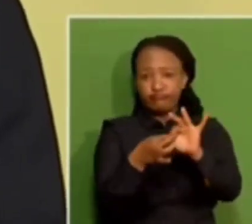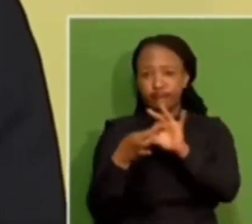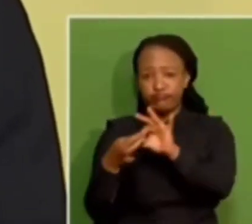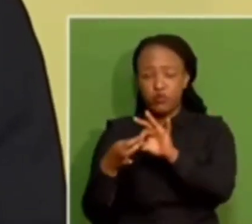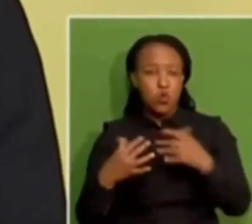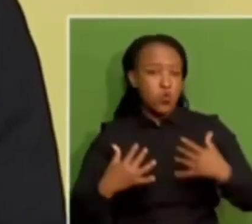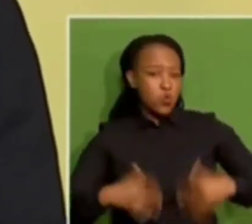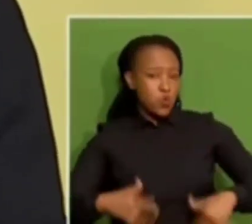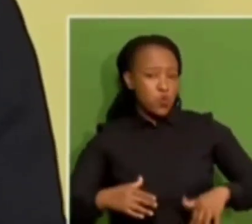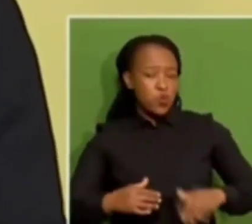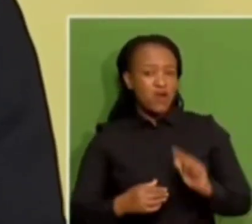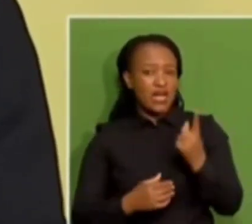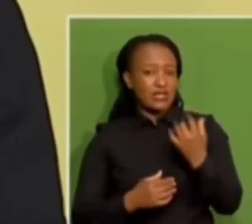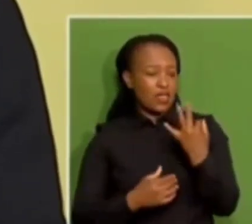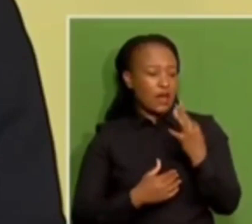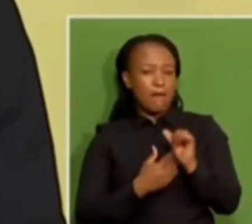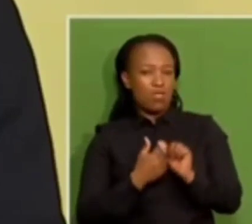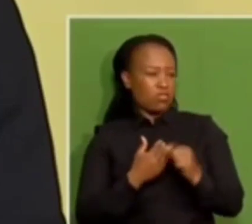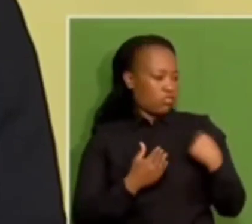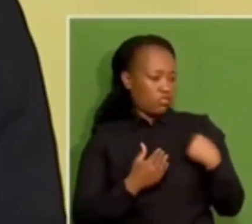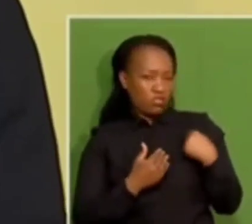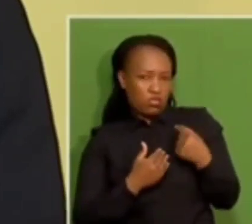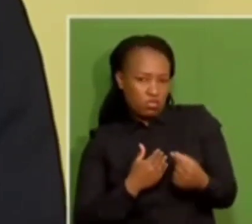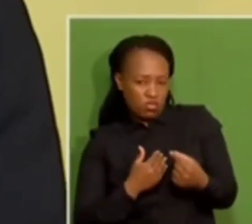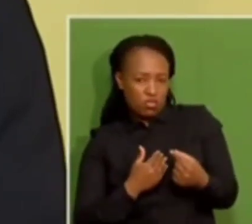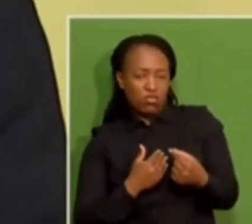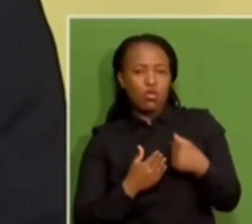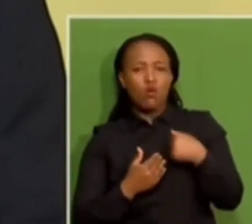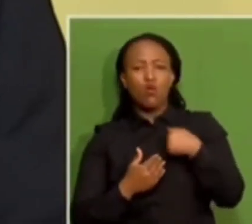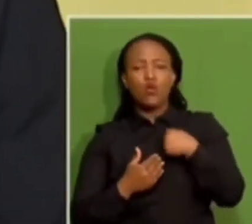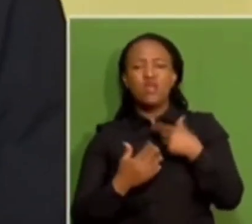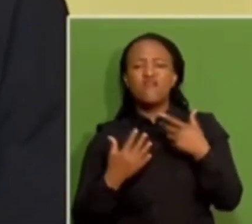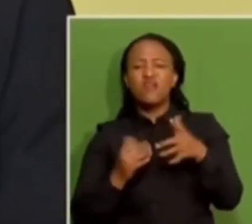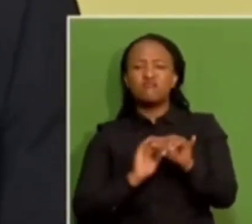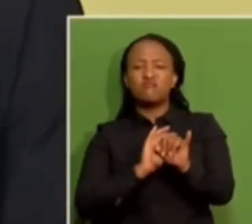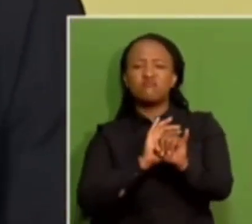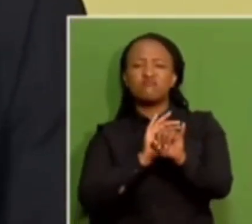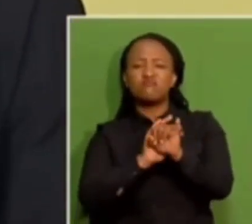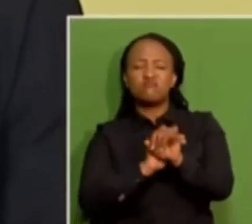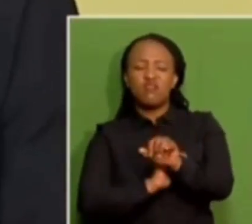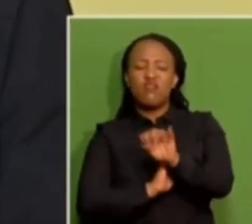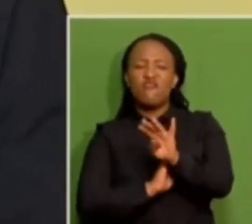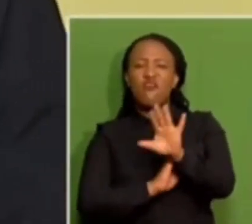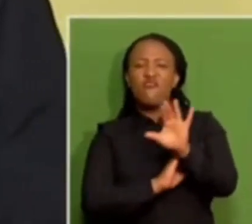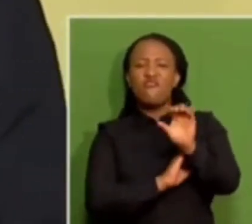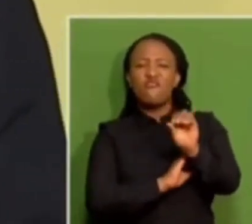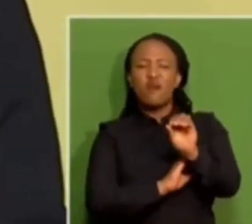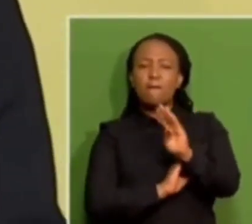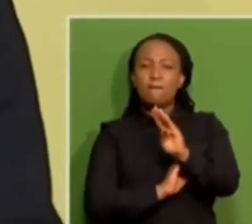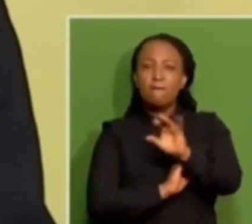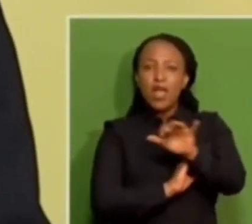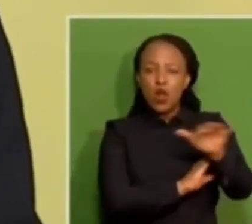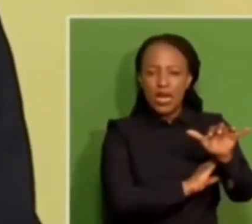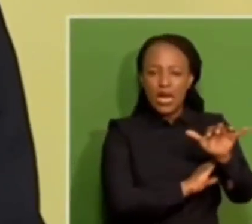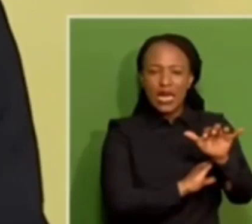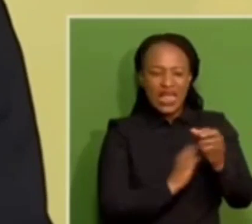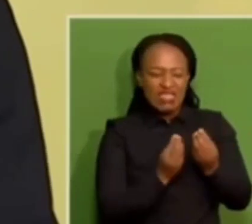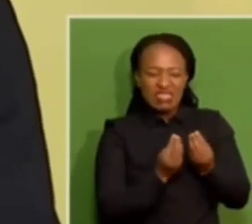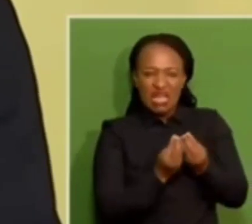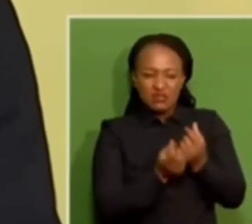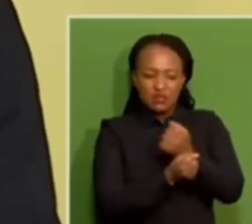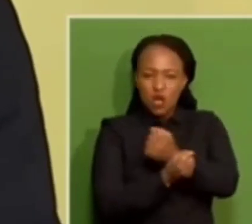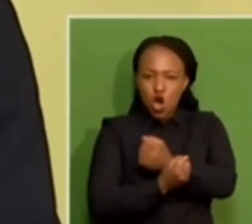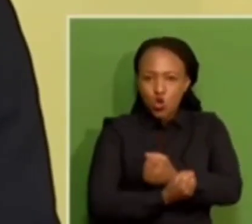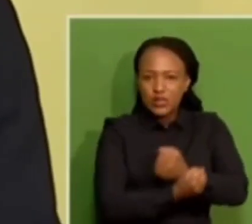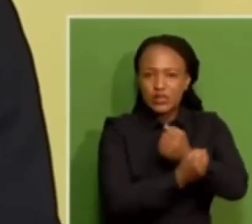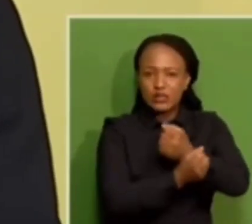within the first three months of this year we exported 450 billion worth